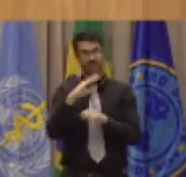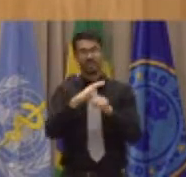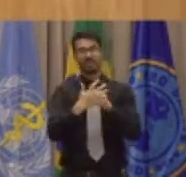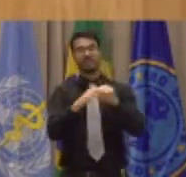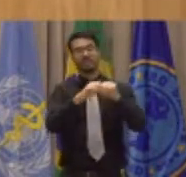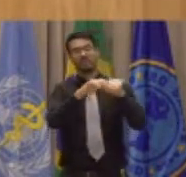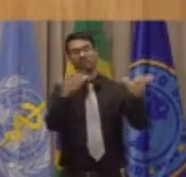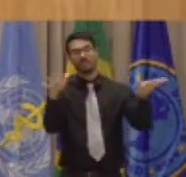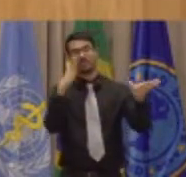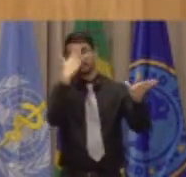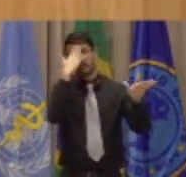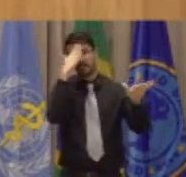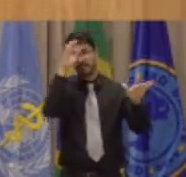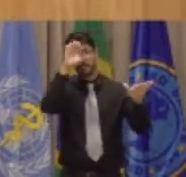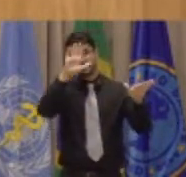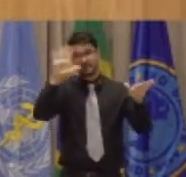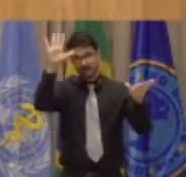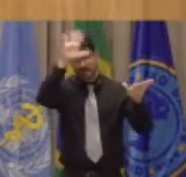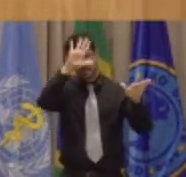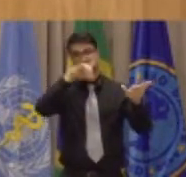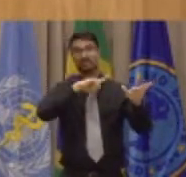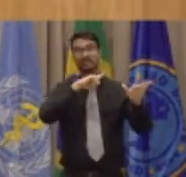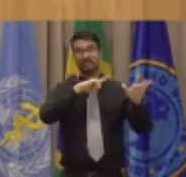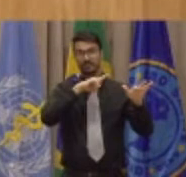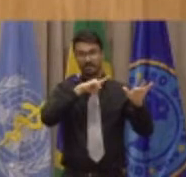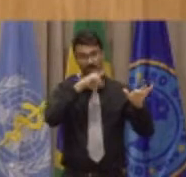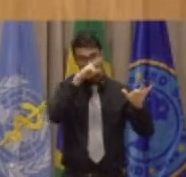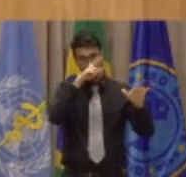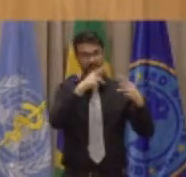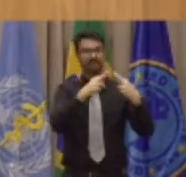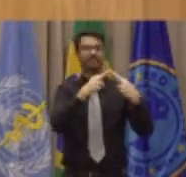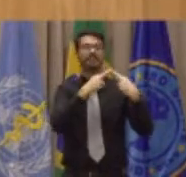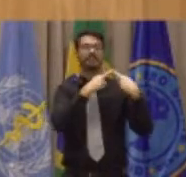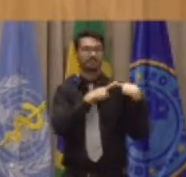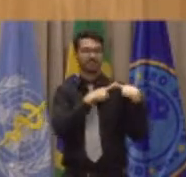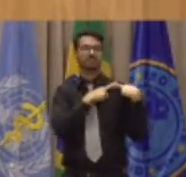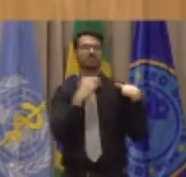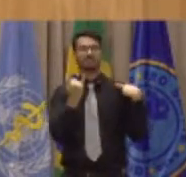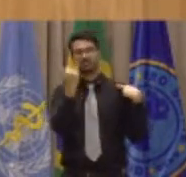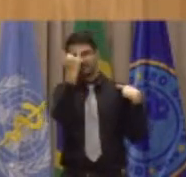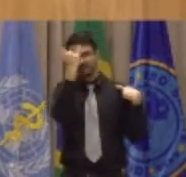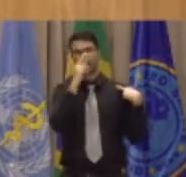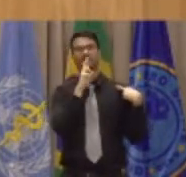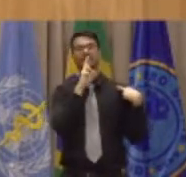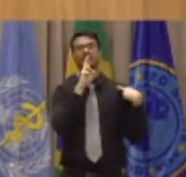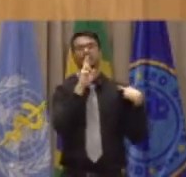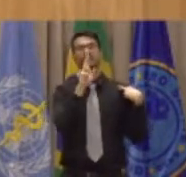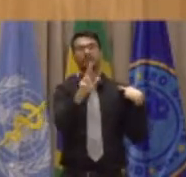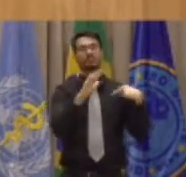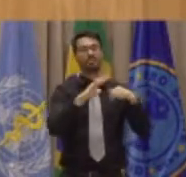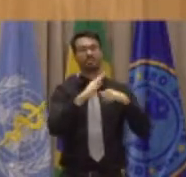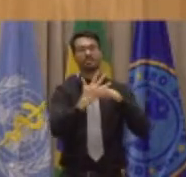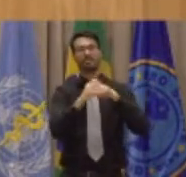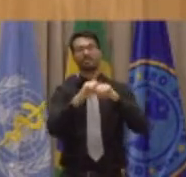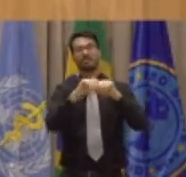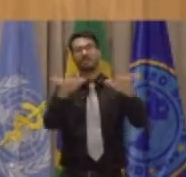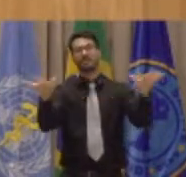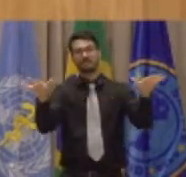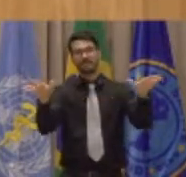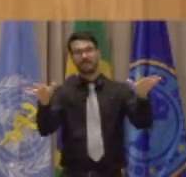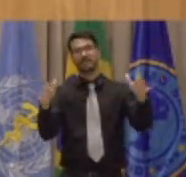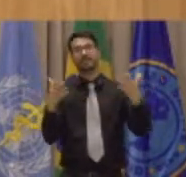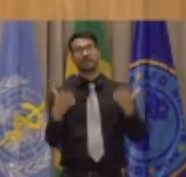the COVID, where you know that the states had an important role in the response to